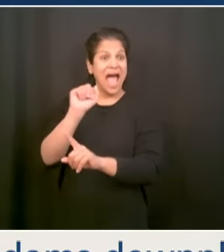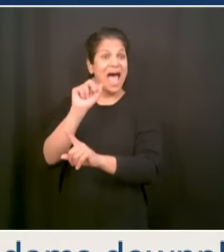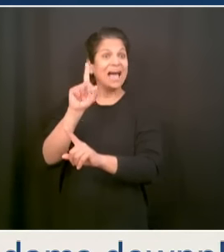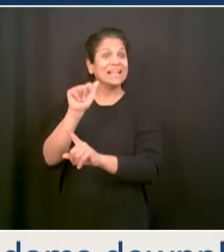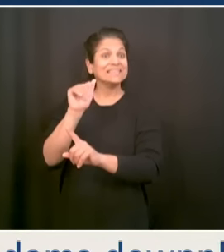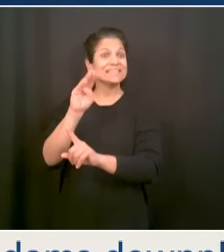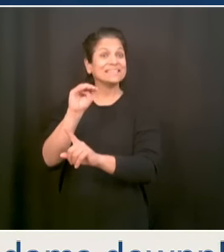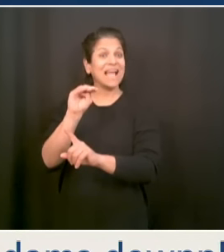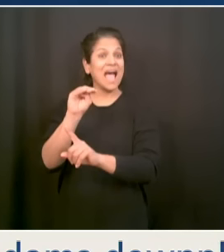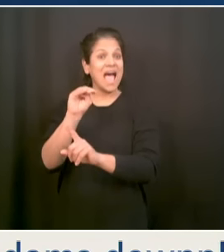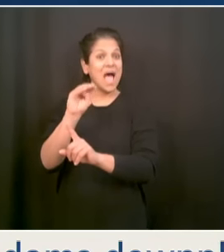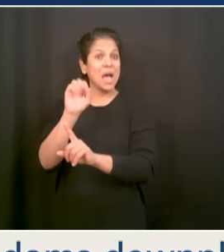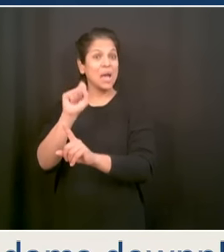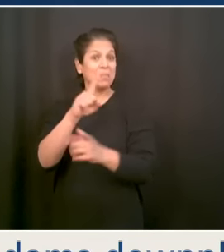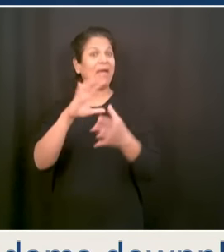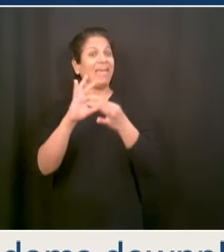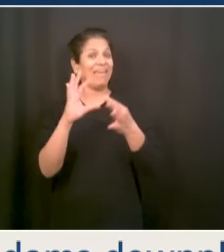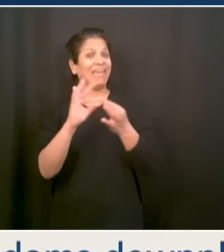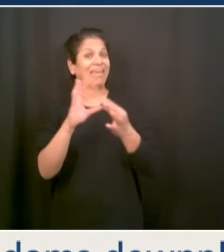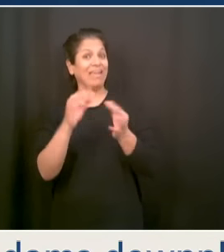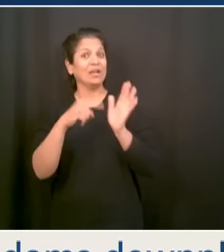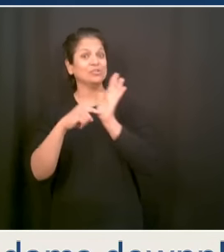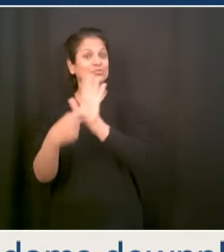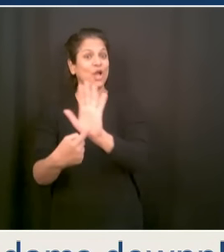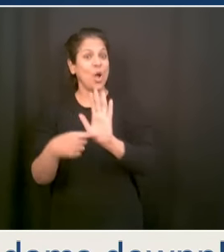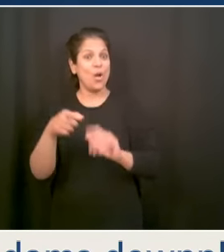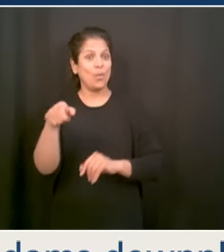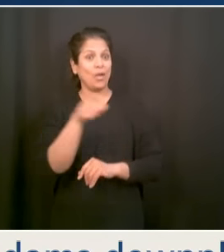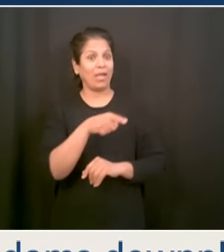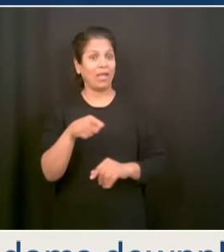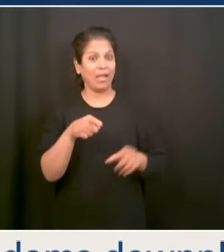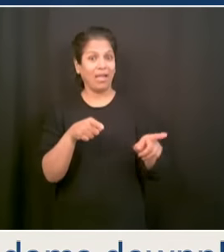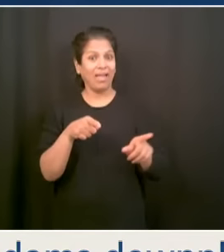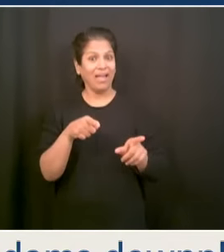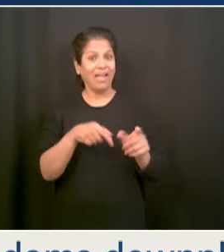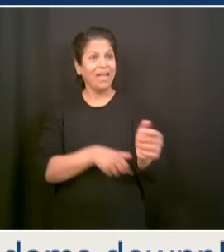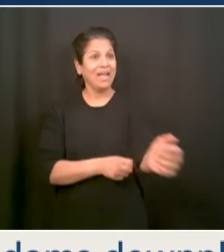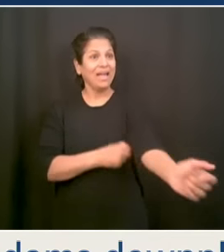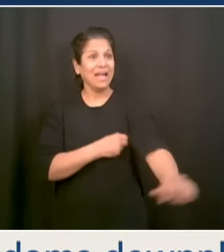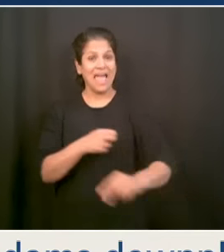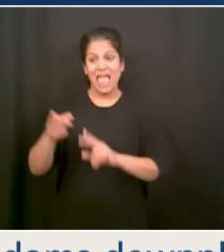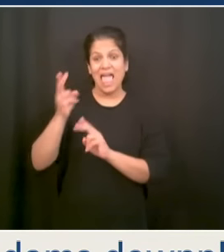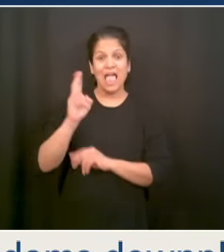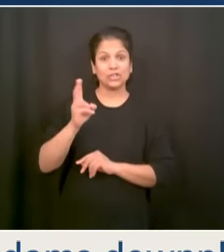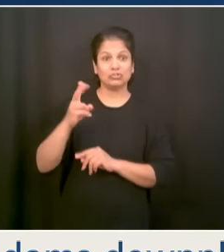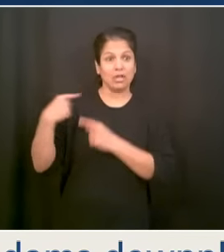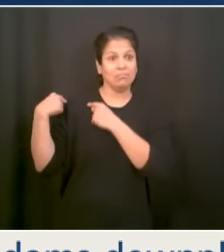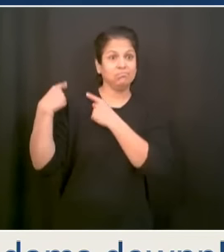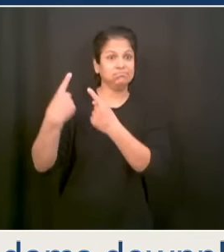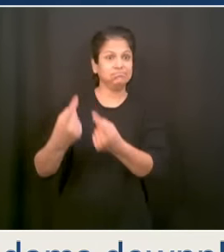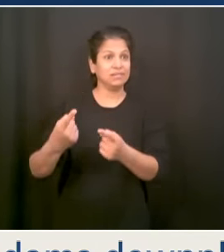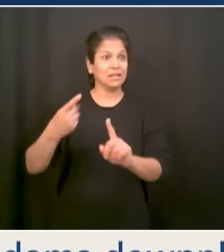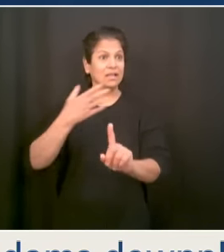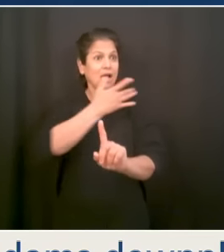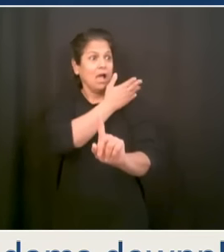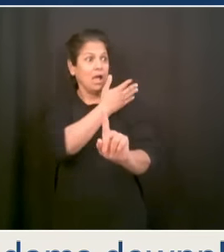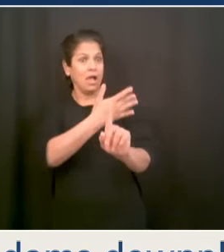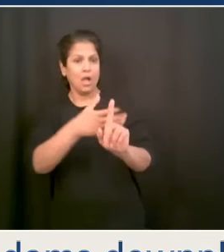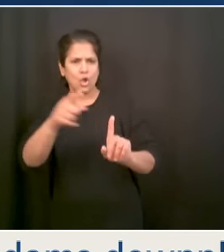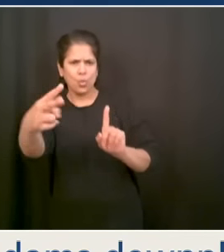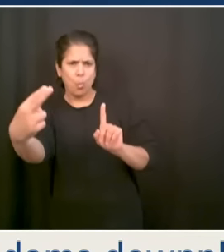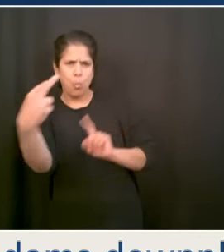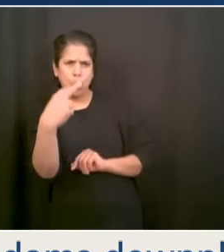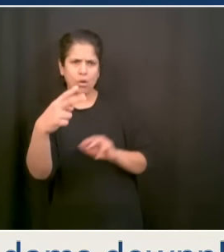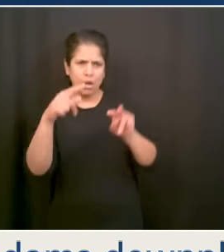I want to place them into a historical context so that the scale of the crisis is clear to New Yorkers. For reference, the budget gaps